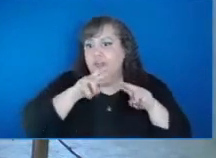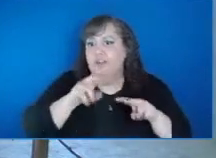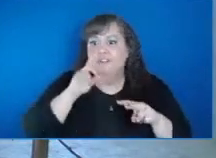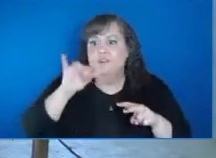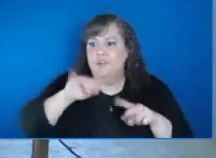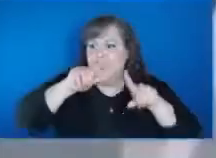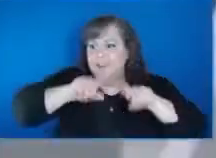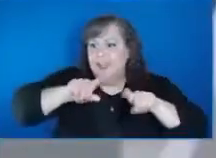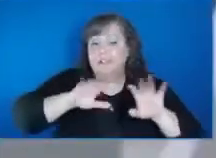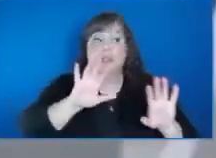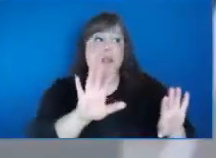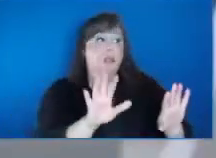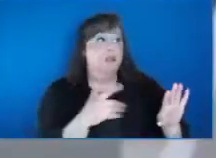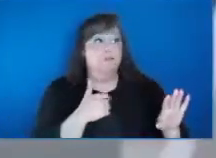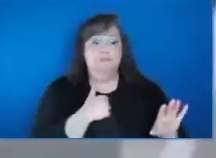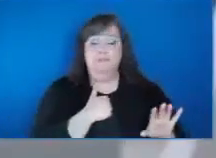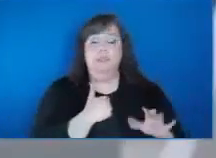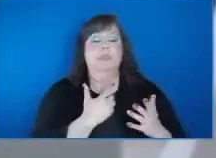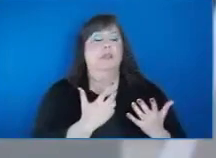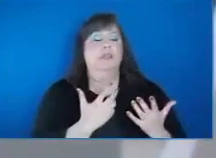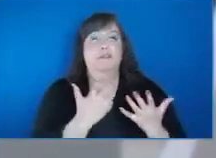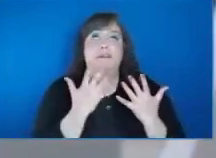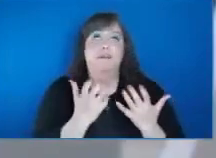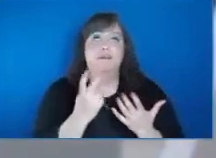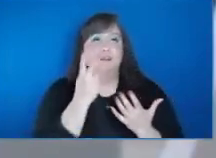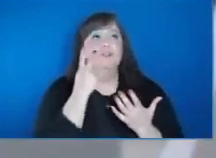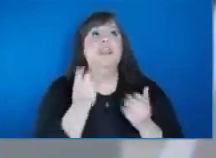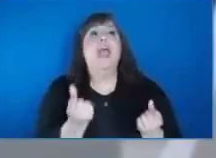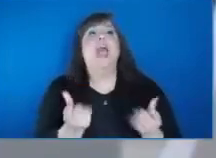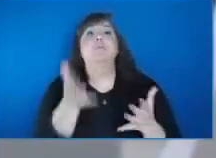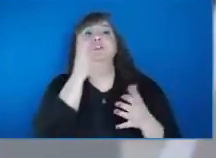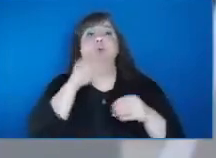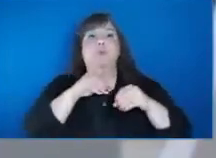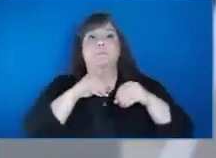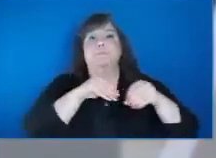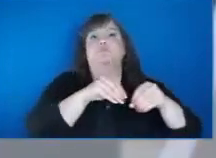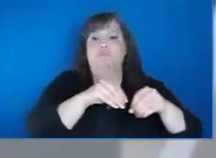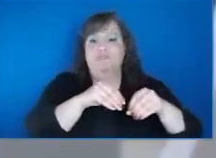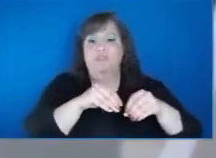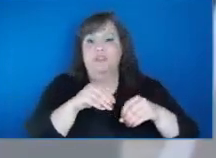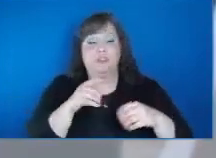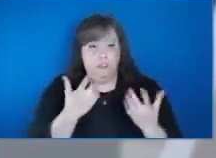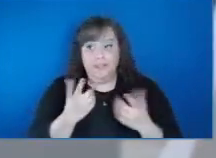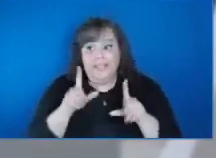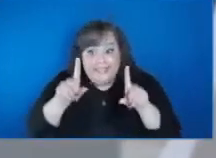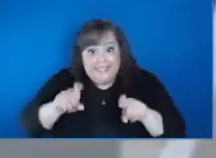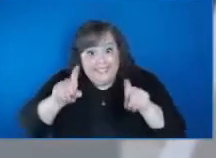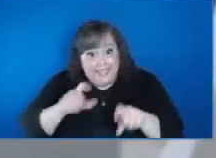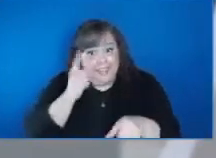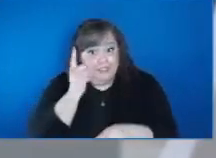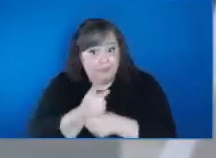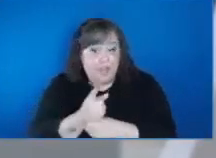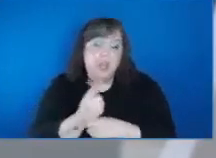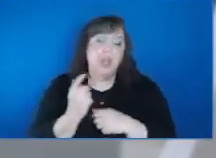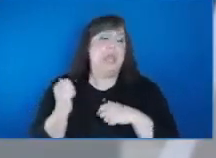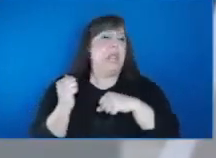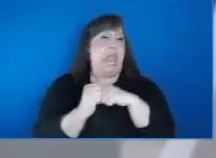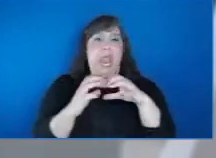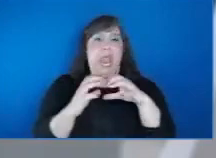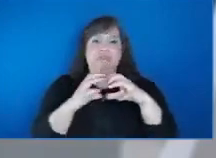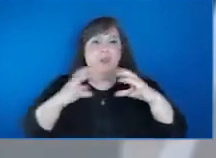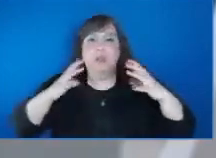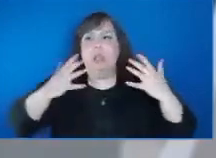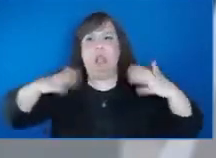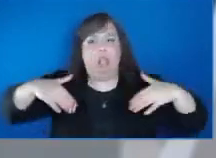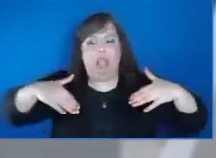looking forward to how much we actually deflect this asteroid, right? I mean, this is a test, and, you know, these asteroids aren't a threat to the Earth like we were talking about, but we want to do